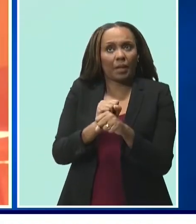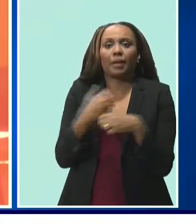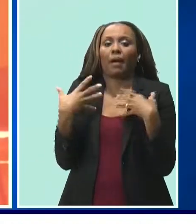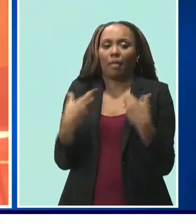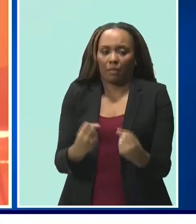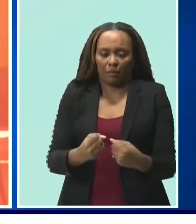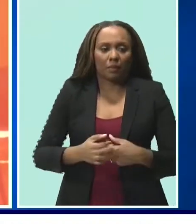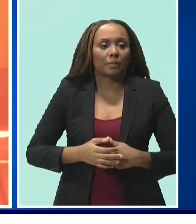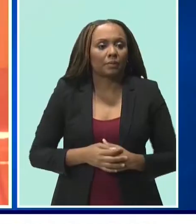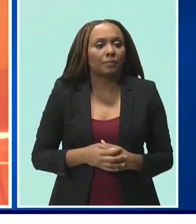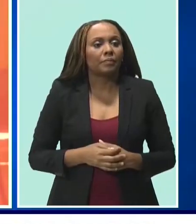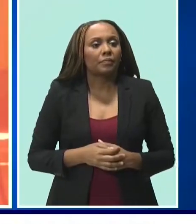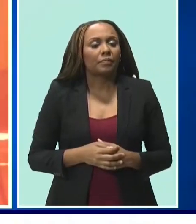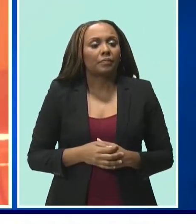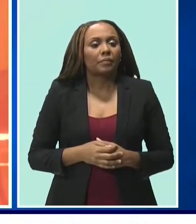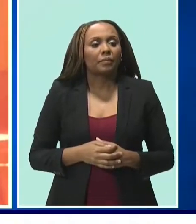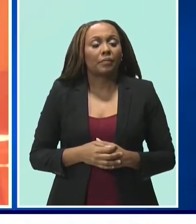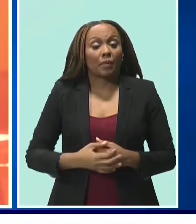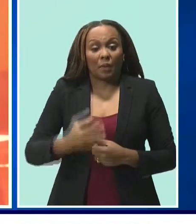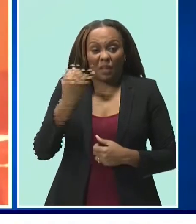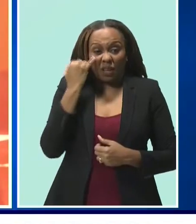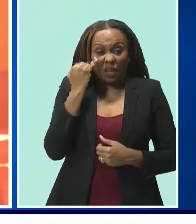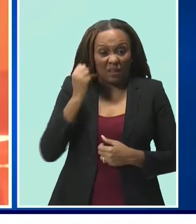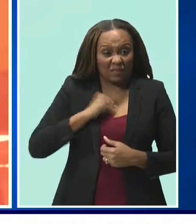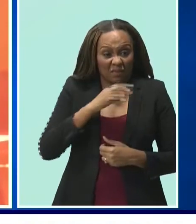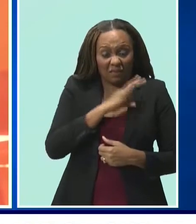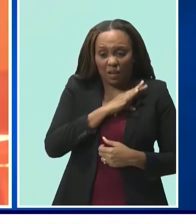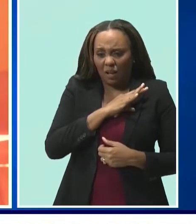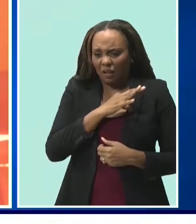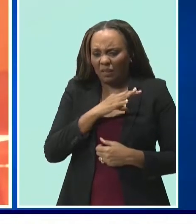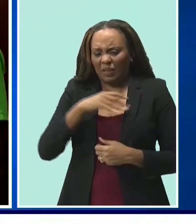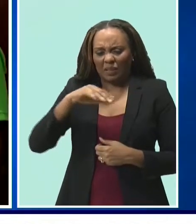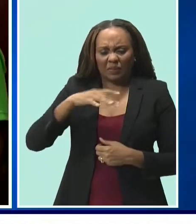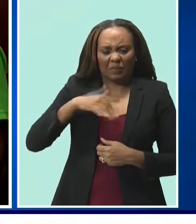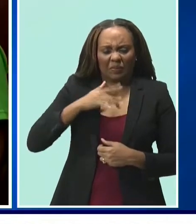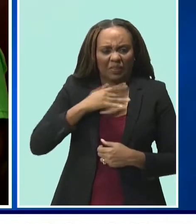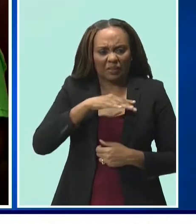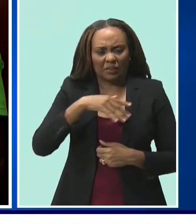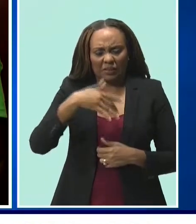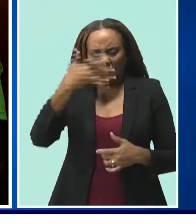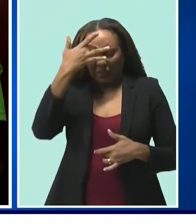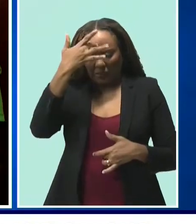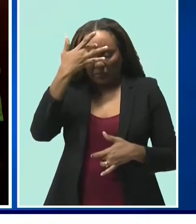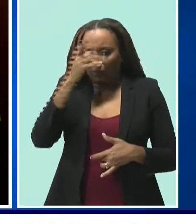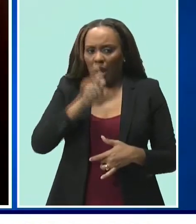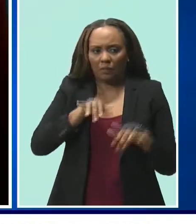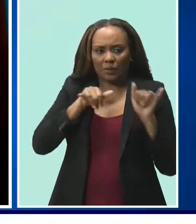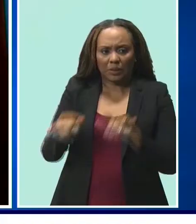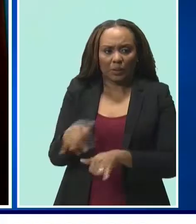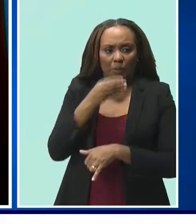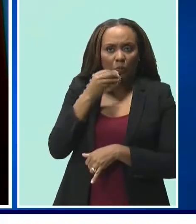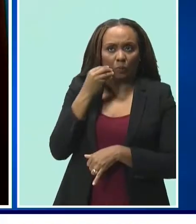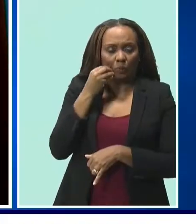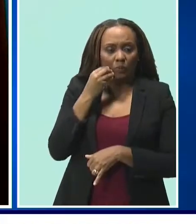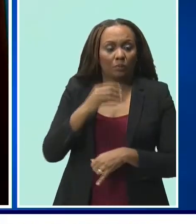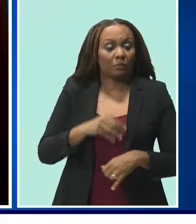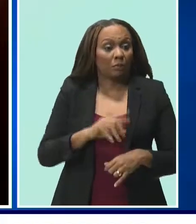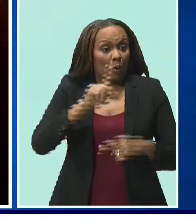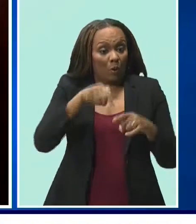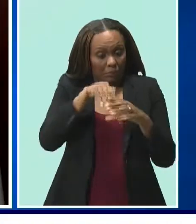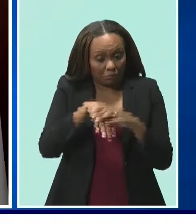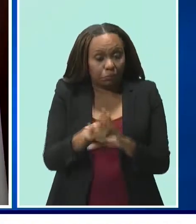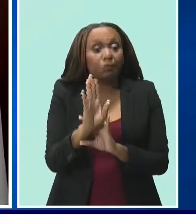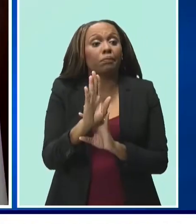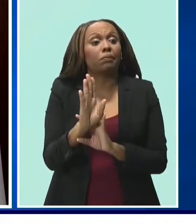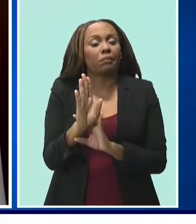Service providers must stay at home if they have possible symptoms. Upon entering the workplace, all persons must wash their hands